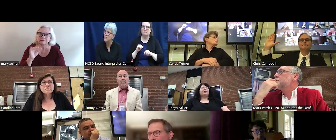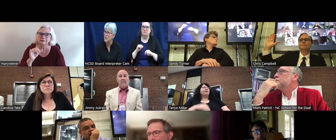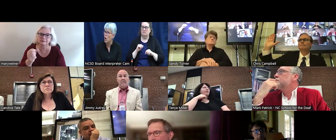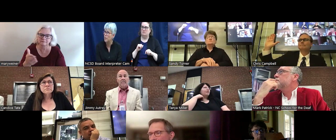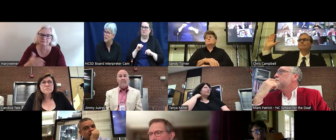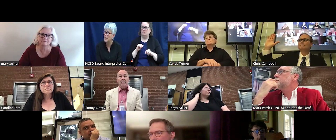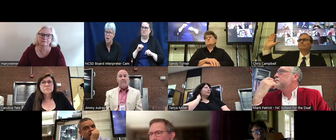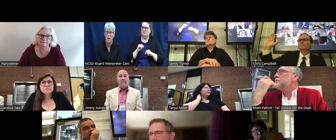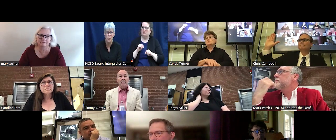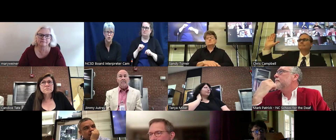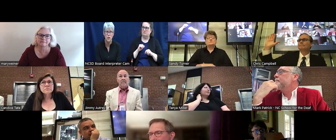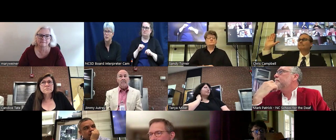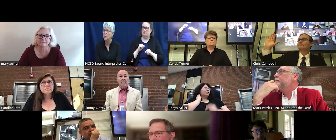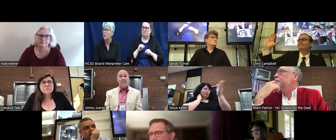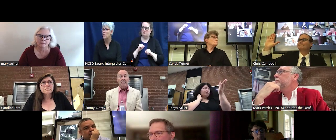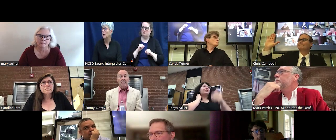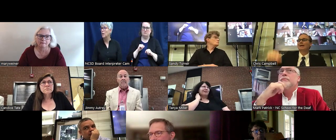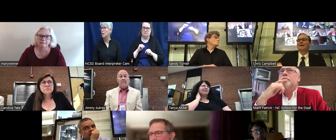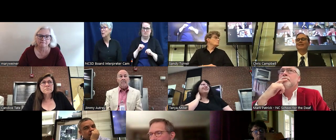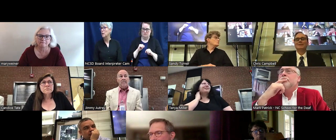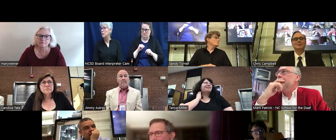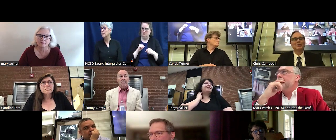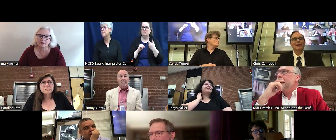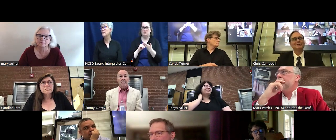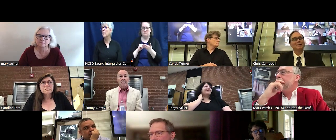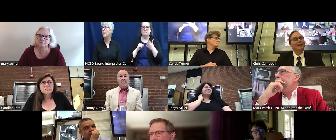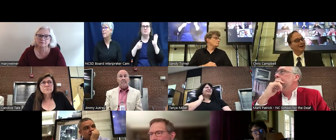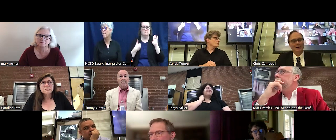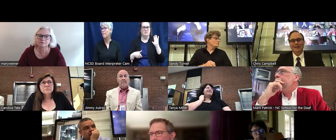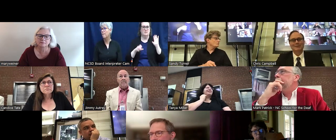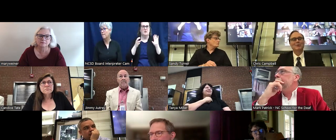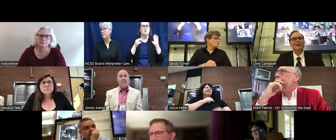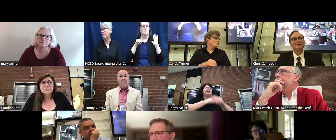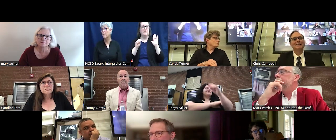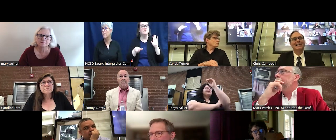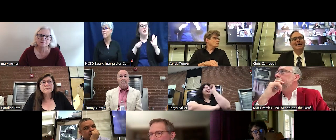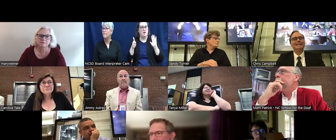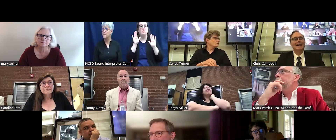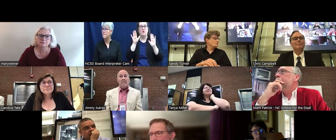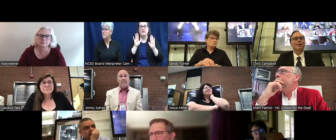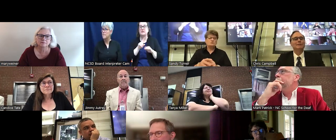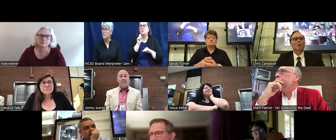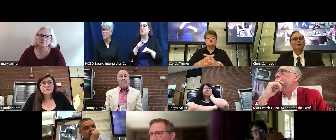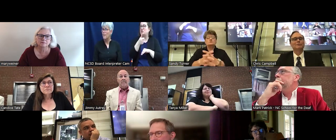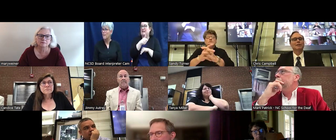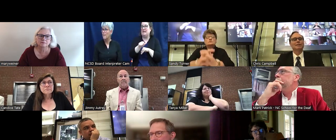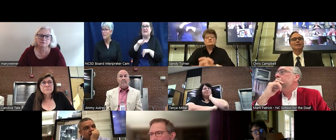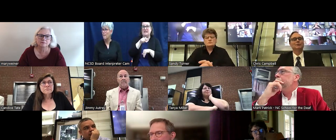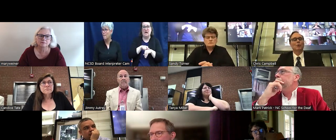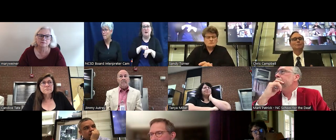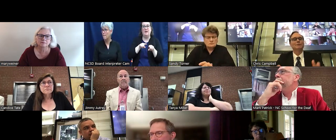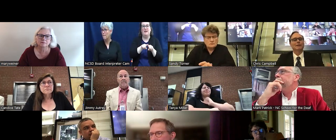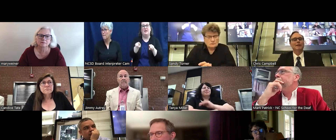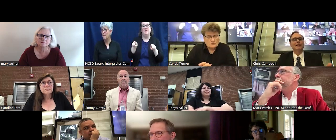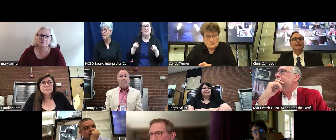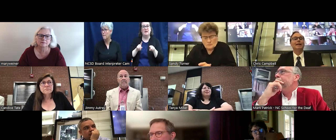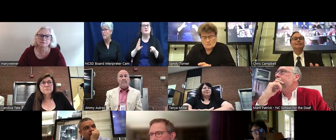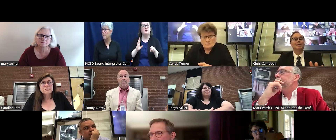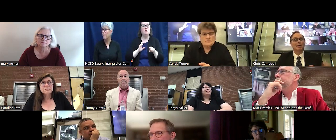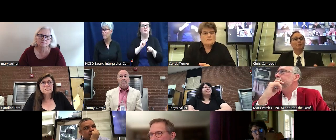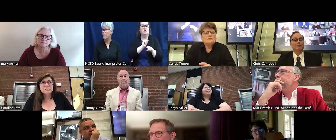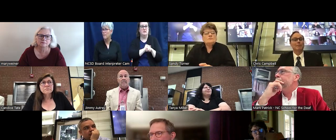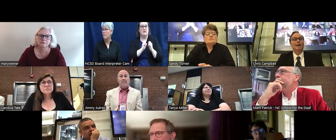Is it an open meeting, in other words? This is Chris. Another excellent question. Anytime this board of trustees forms a committee,